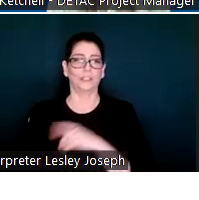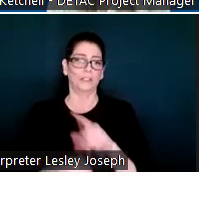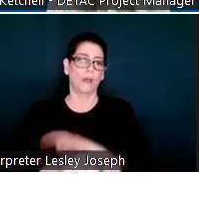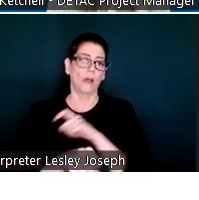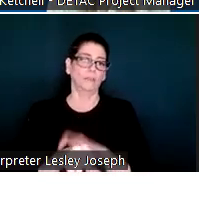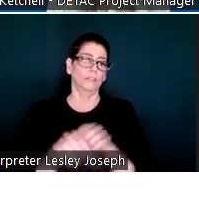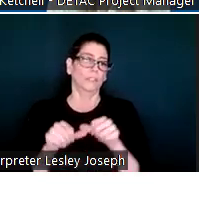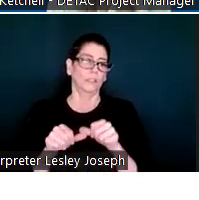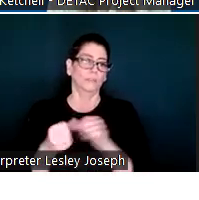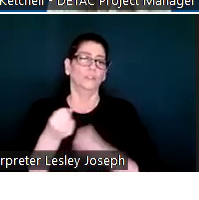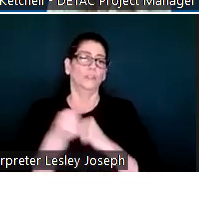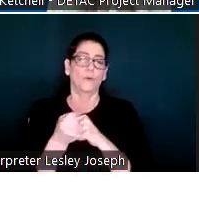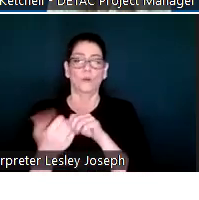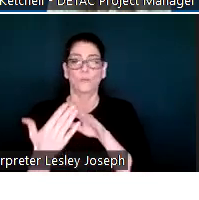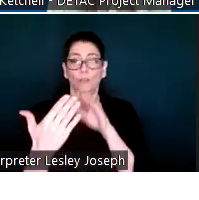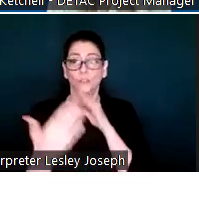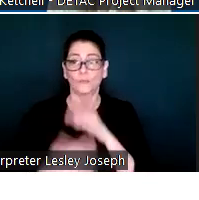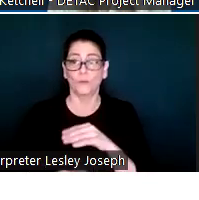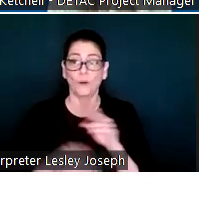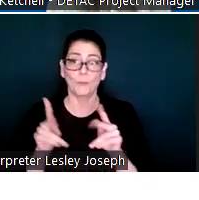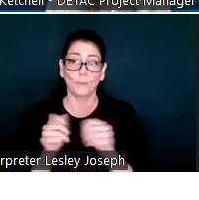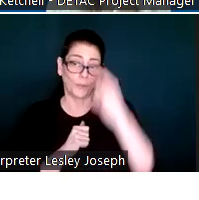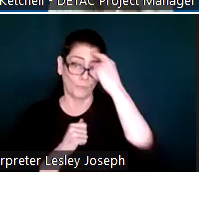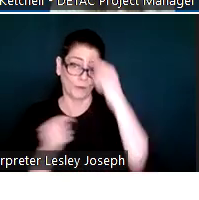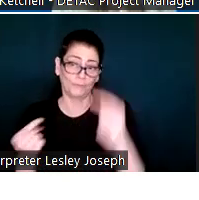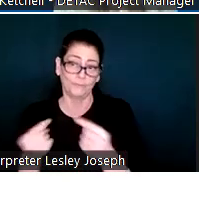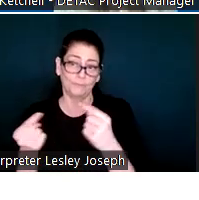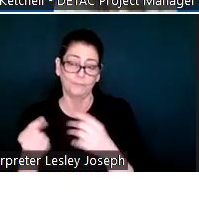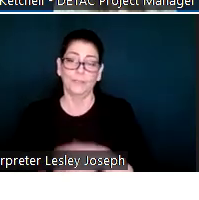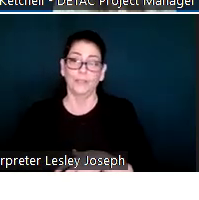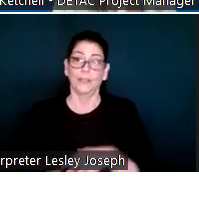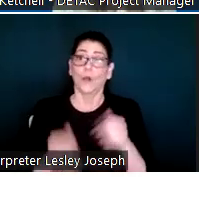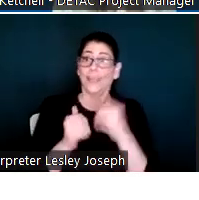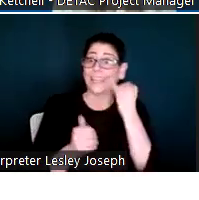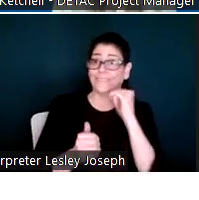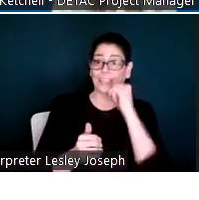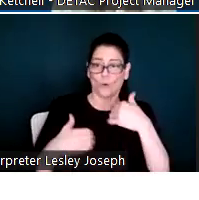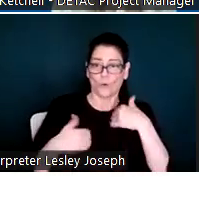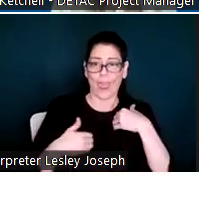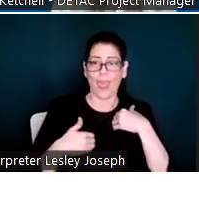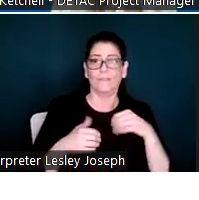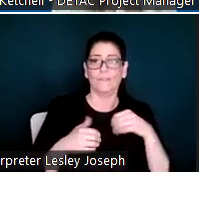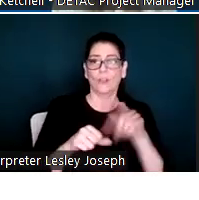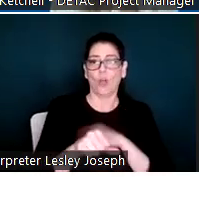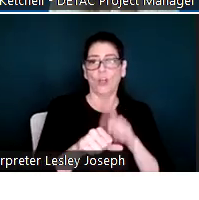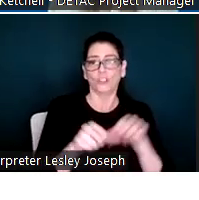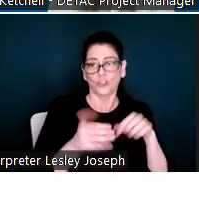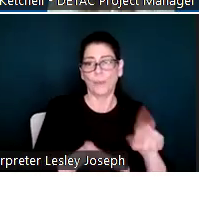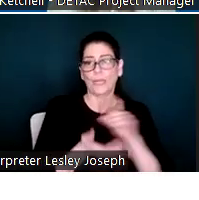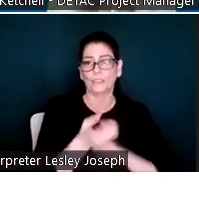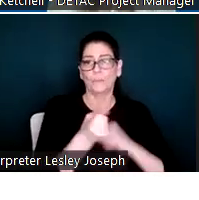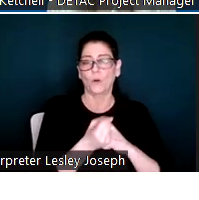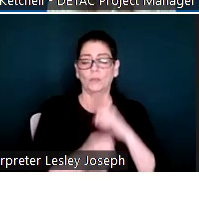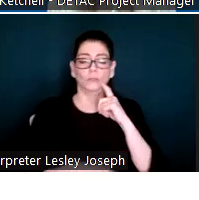approaches for people with brain injury, and really, again, in the absence of paid long-term supports. So it gives some questions that any employment